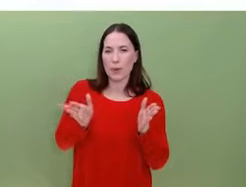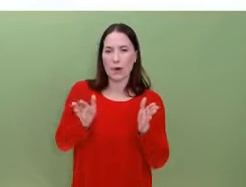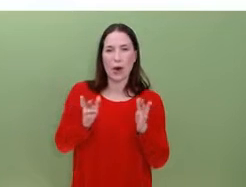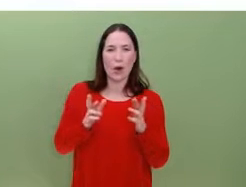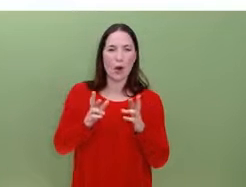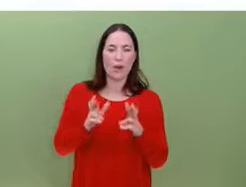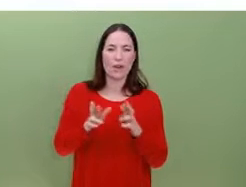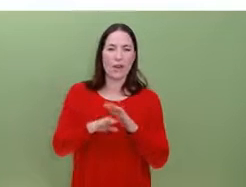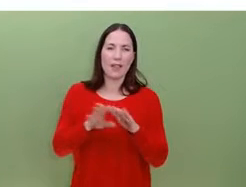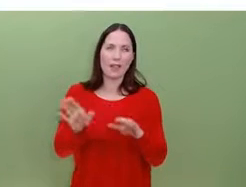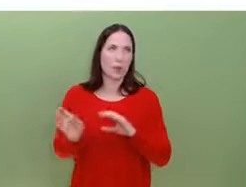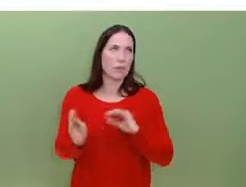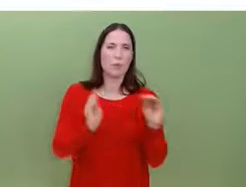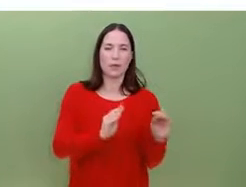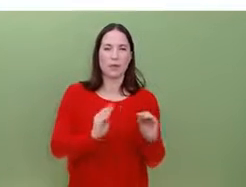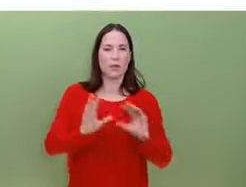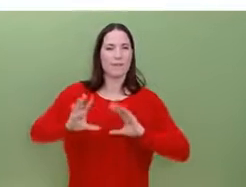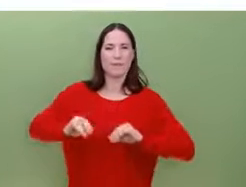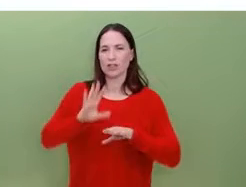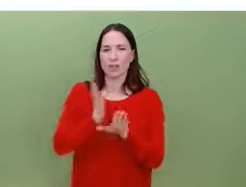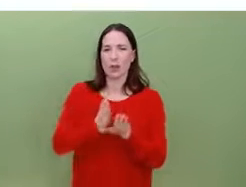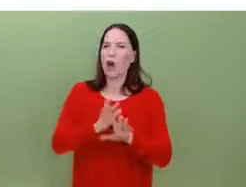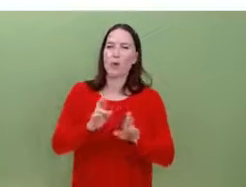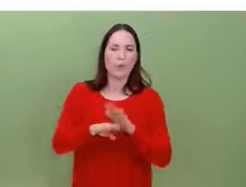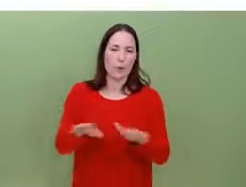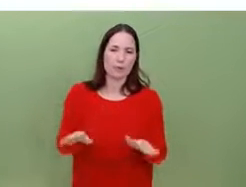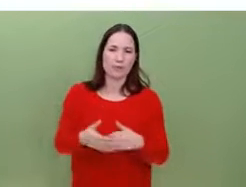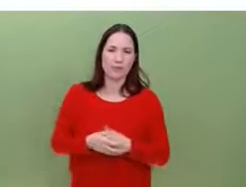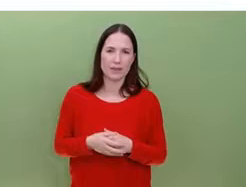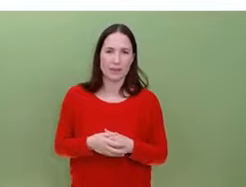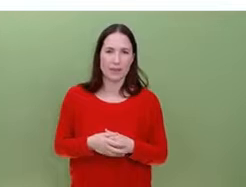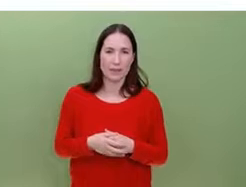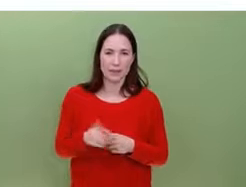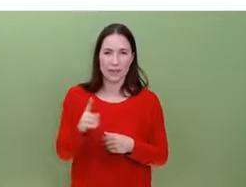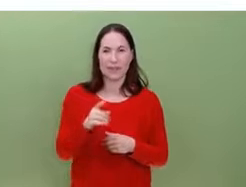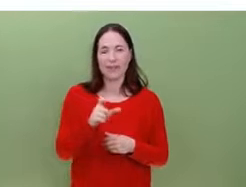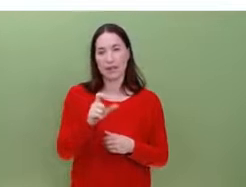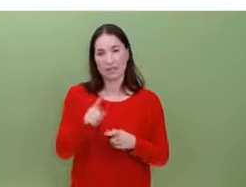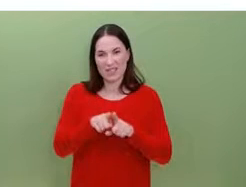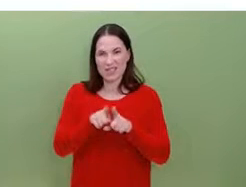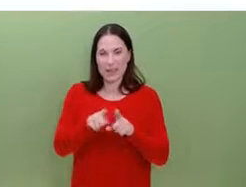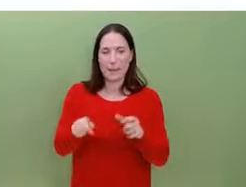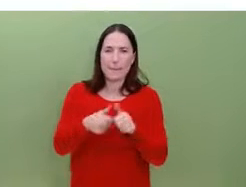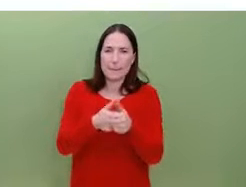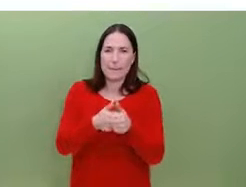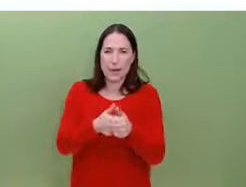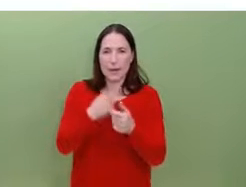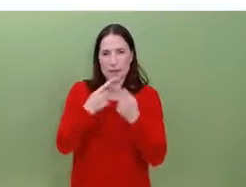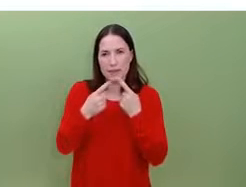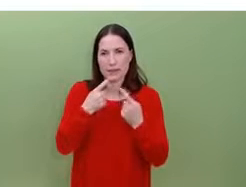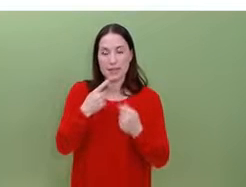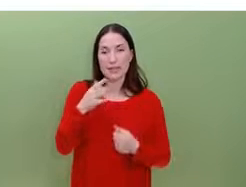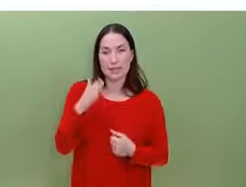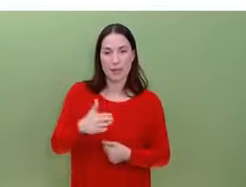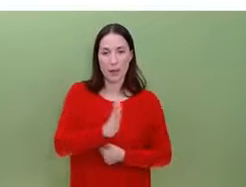to brand new industries. And I think that would back up data from the Southwest as well, that even if there has been movement outside of those